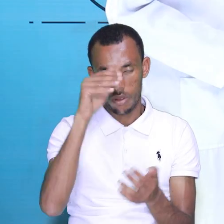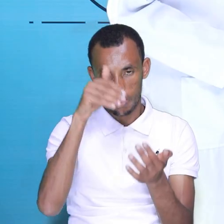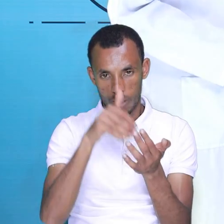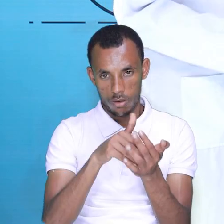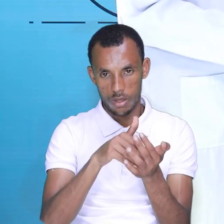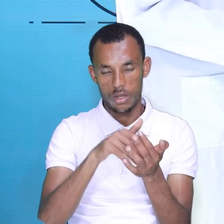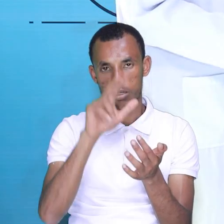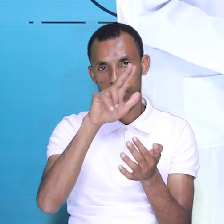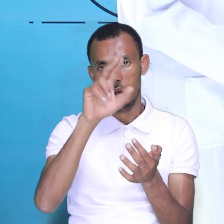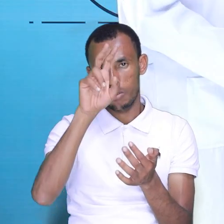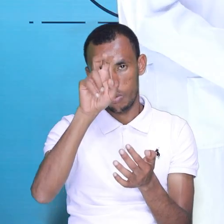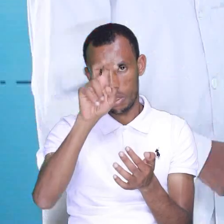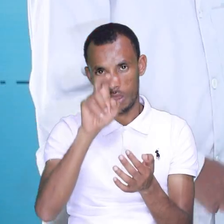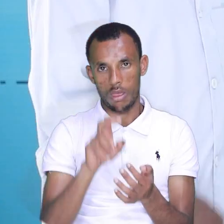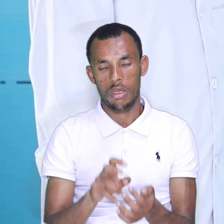40,320.